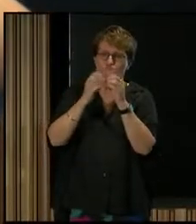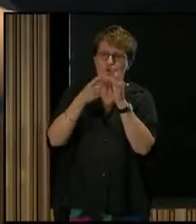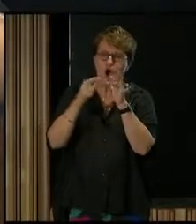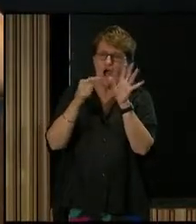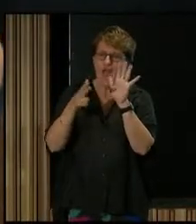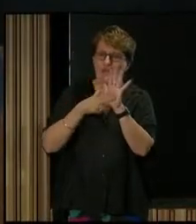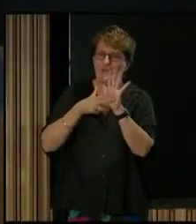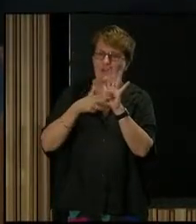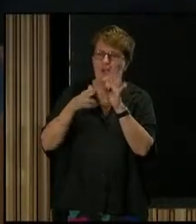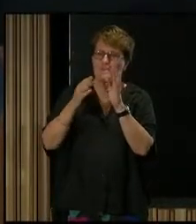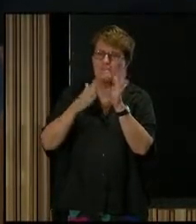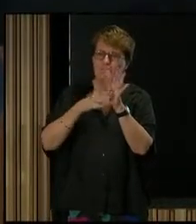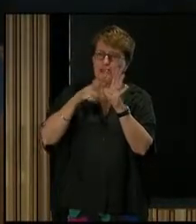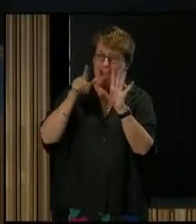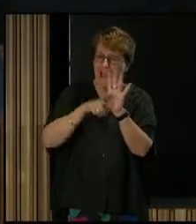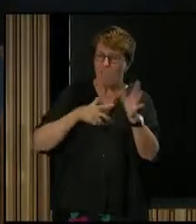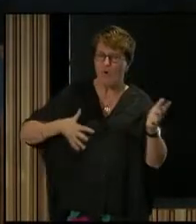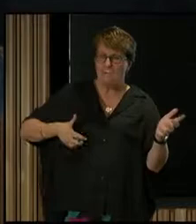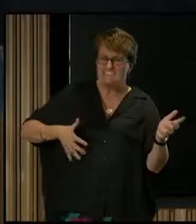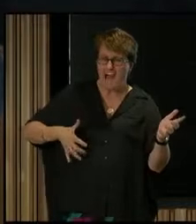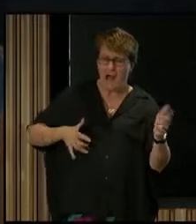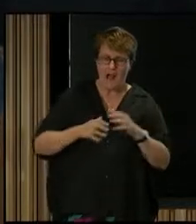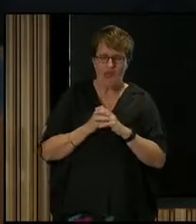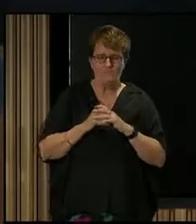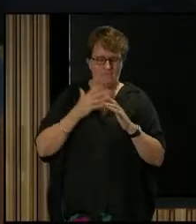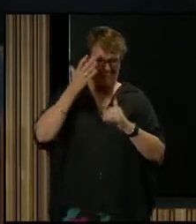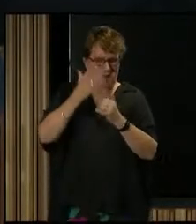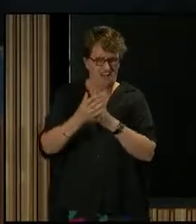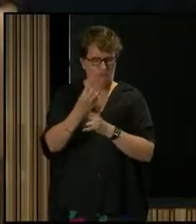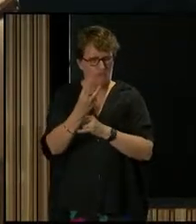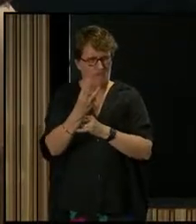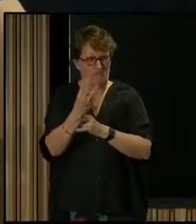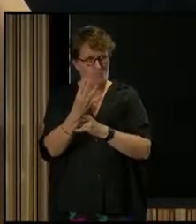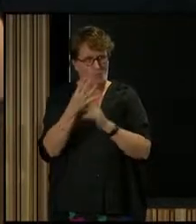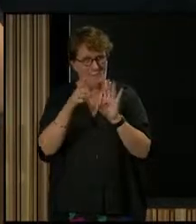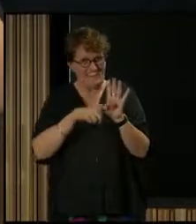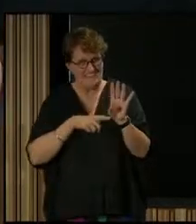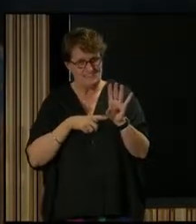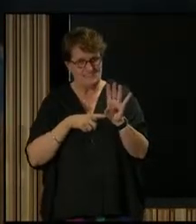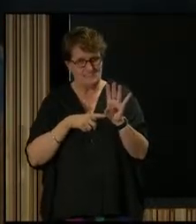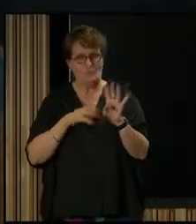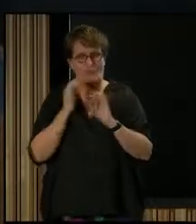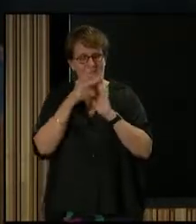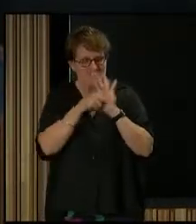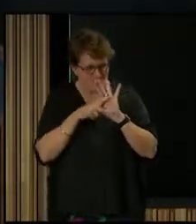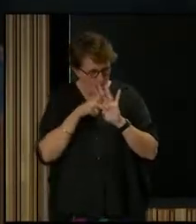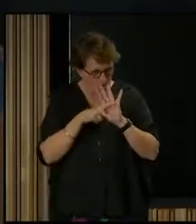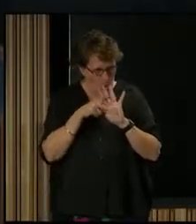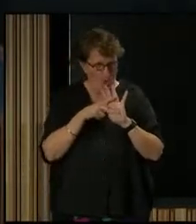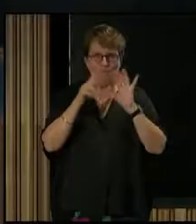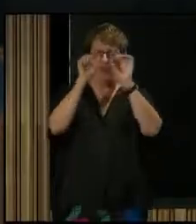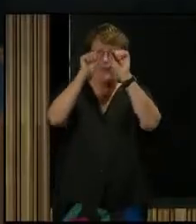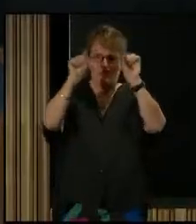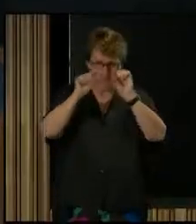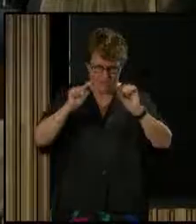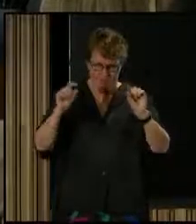going to film every single line, and at the end of 3 or 4 years, we will hope to have a video that's a every city, every show beautiful. That they've ever done. Love